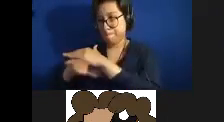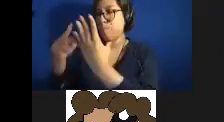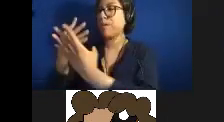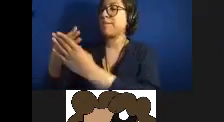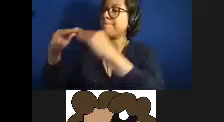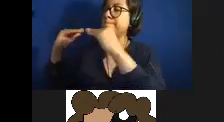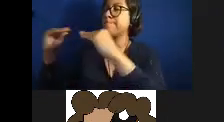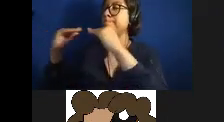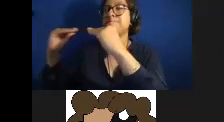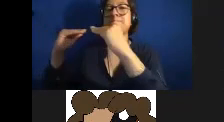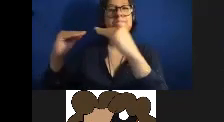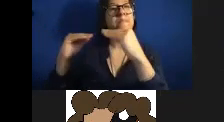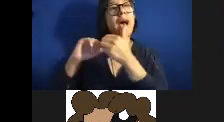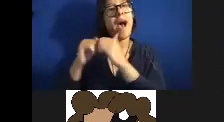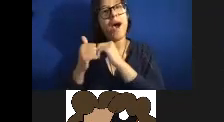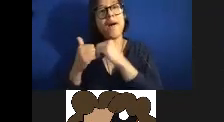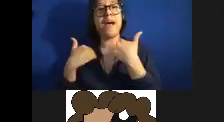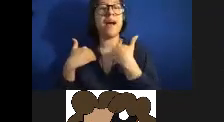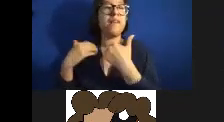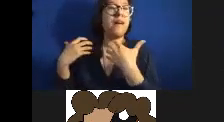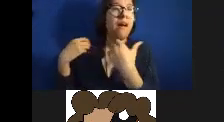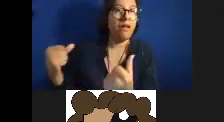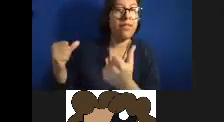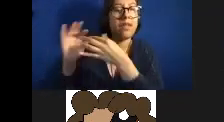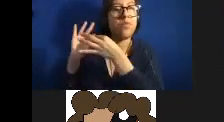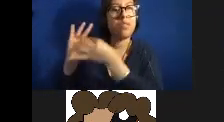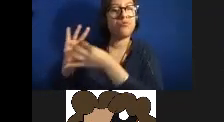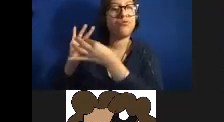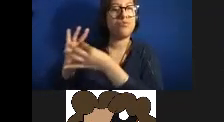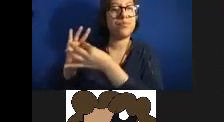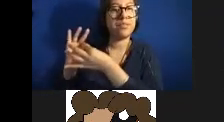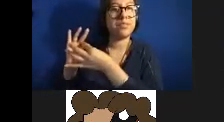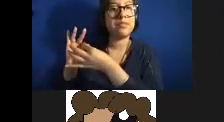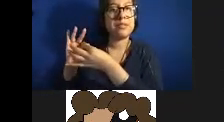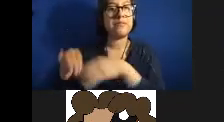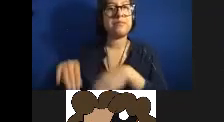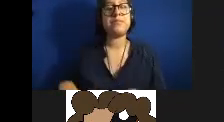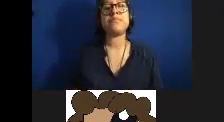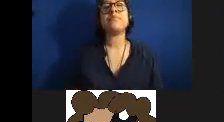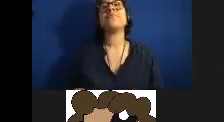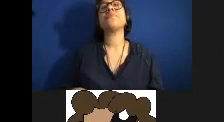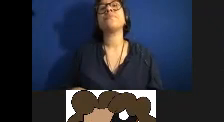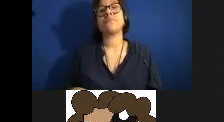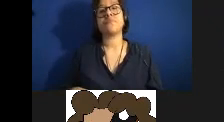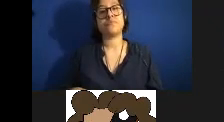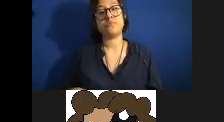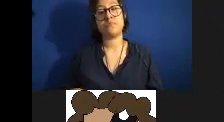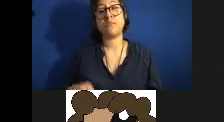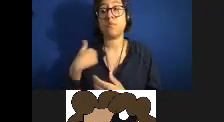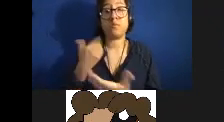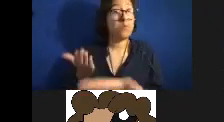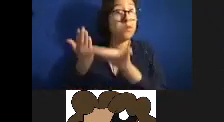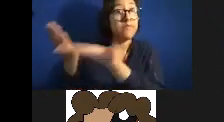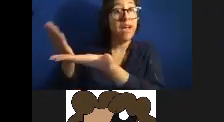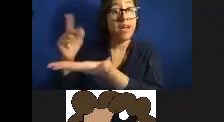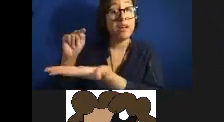in healthy, productive relationships. And we give them the tools